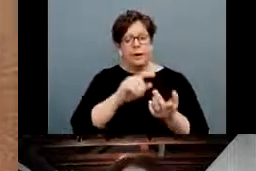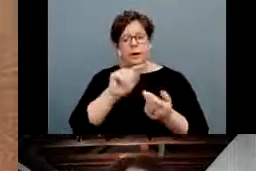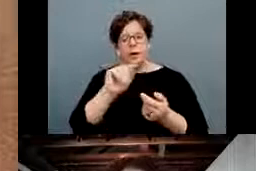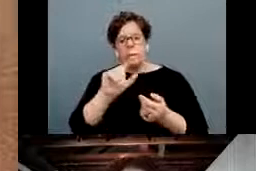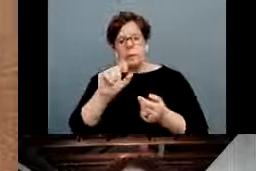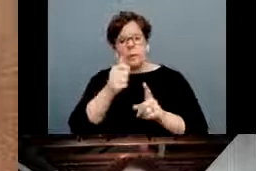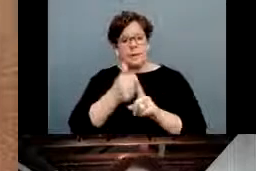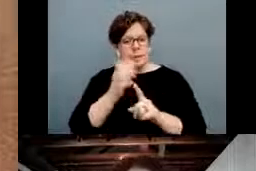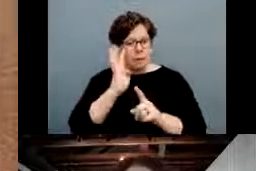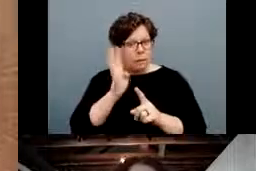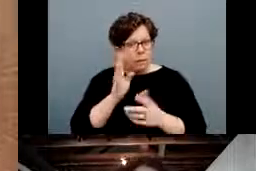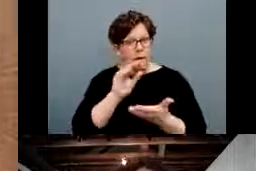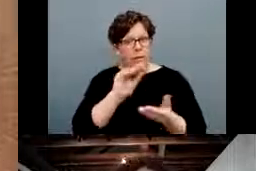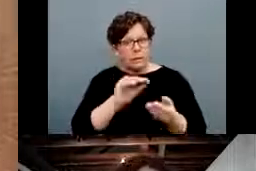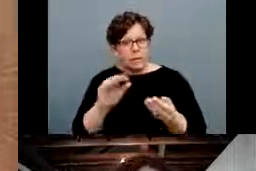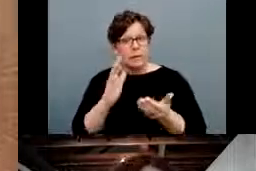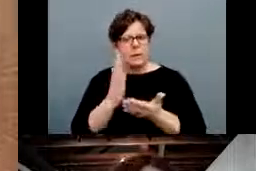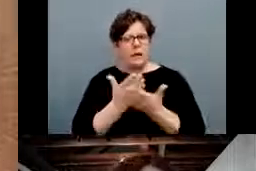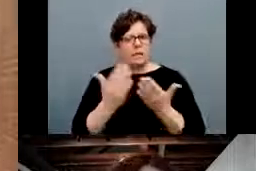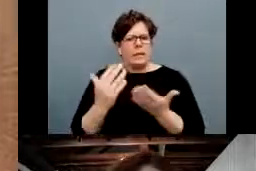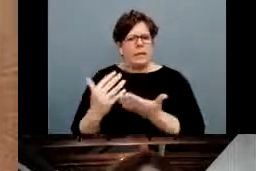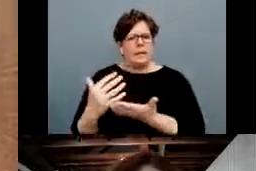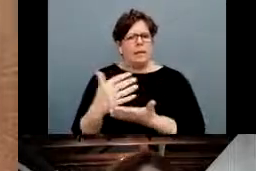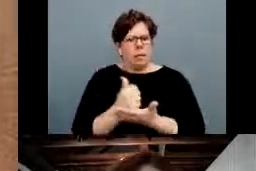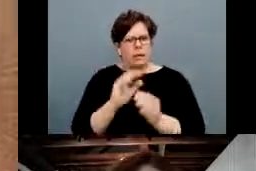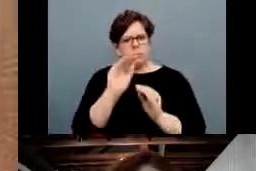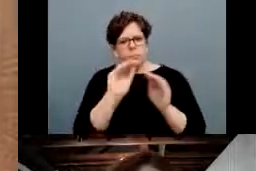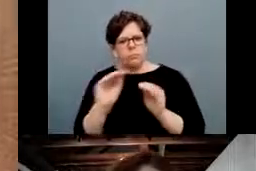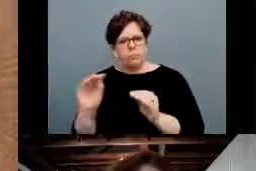that he collected, among many, many items.